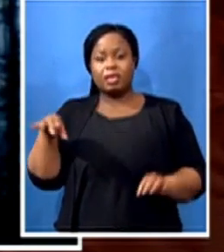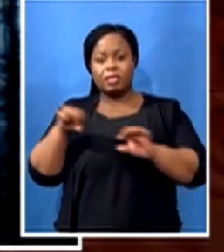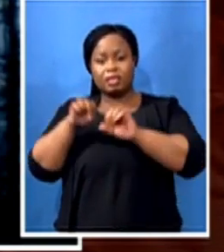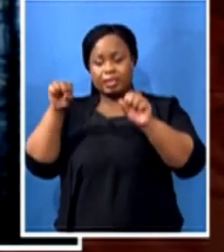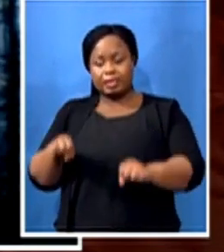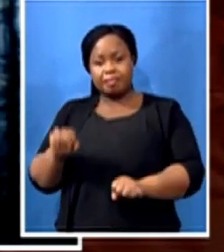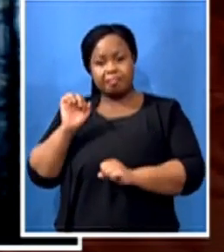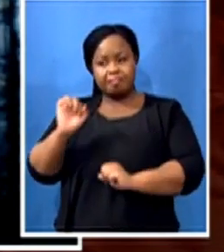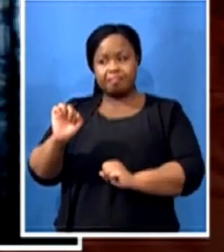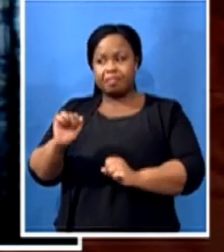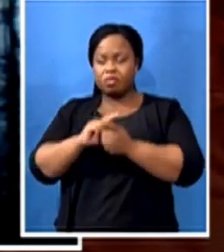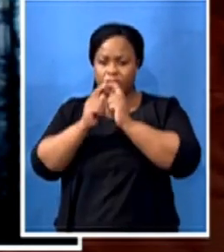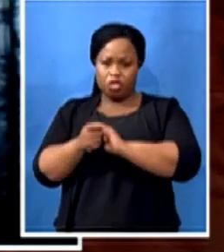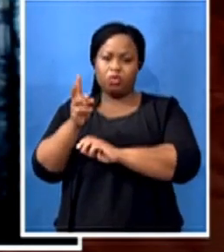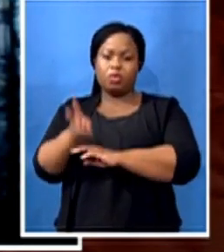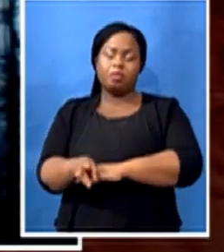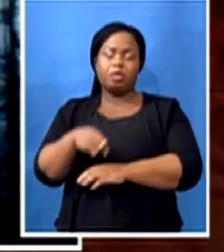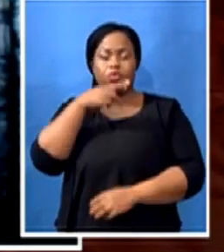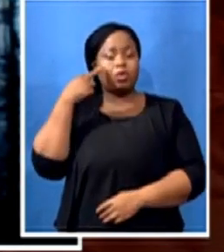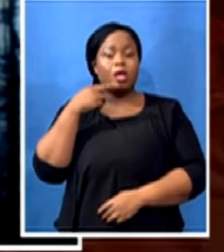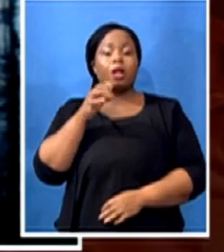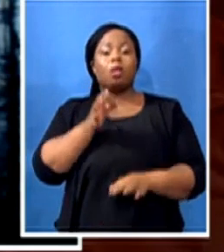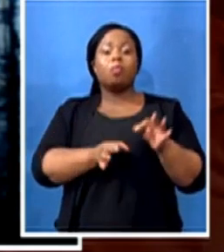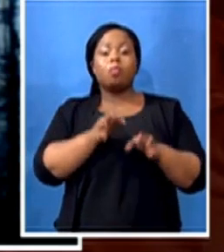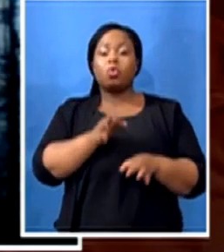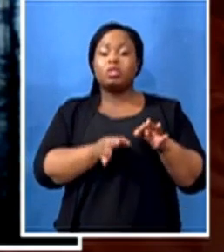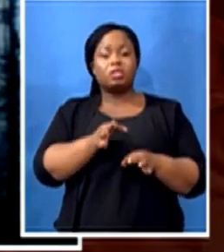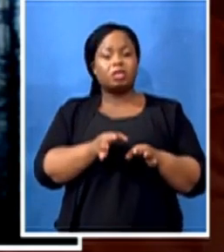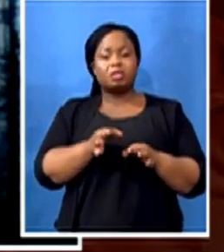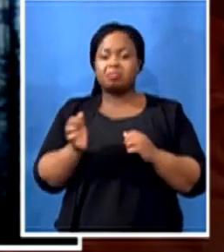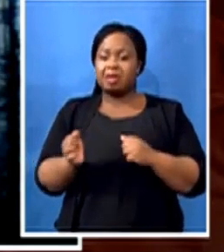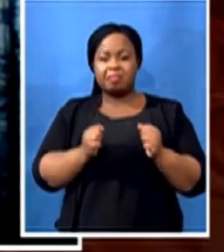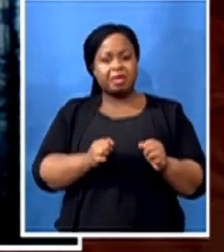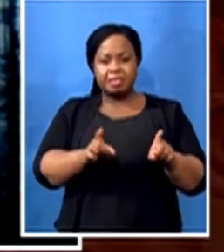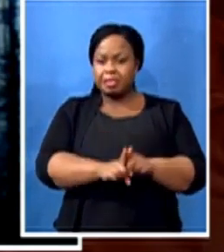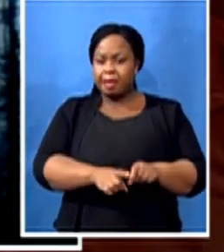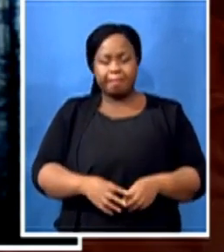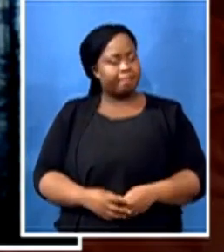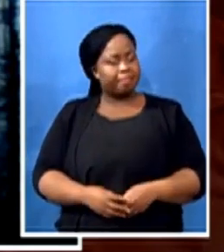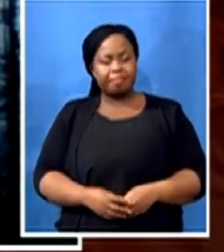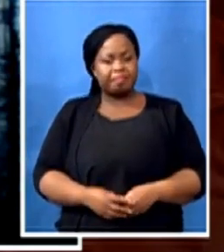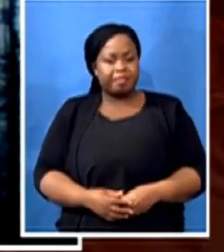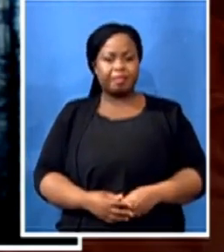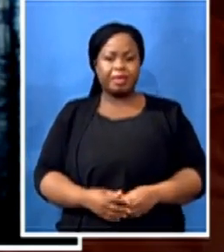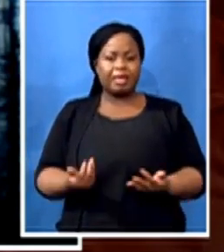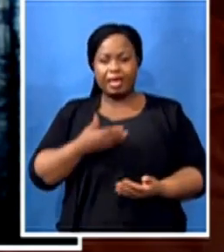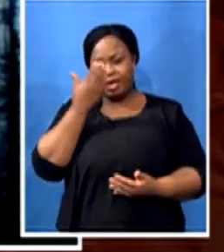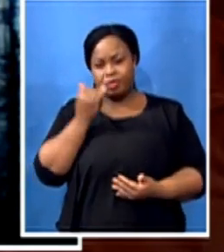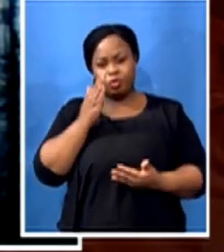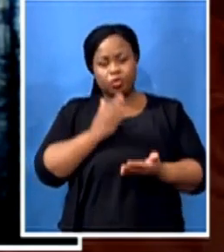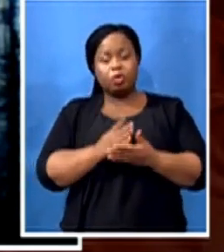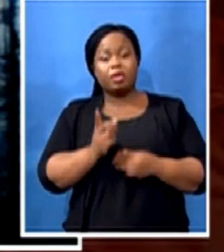politics of the day, I'm not sure that is going to make such a big difference. Incidentally, I must mention that this has